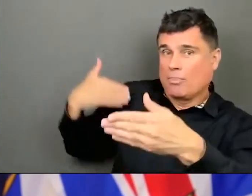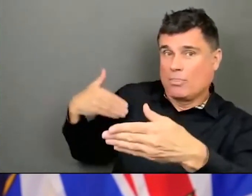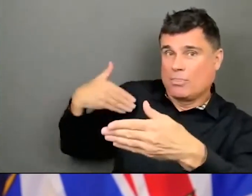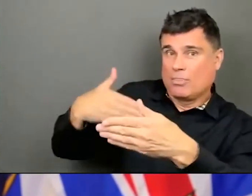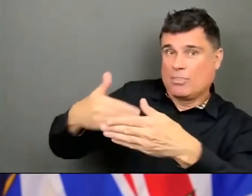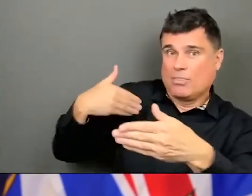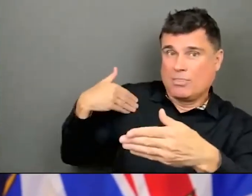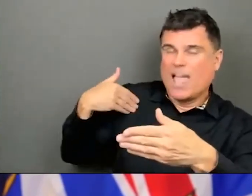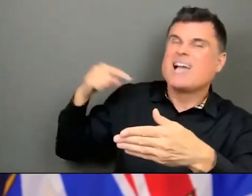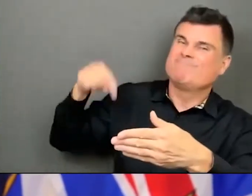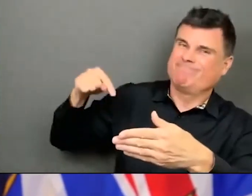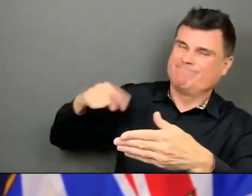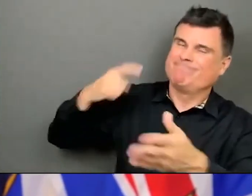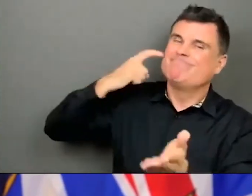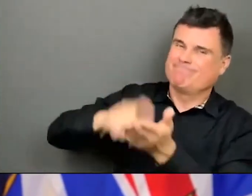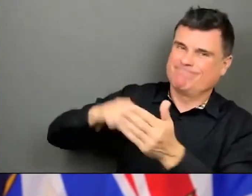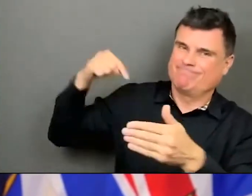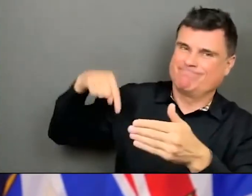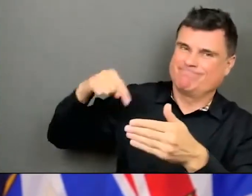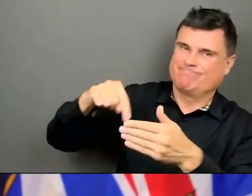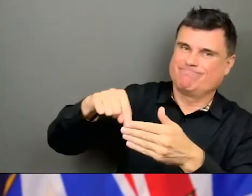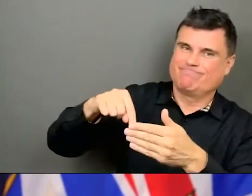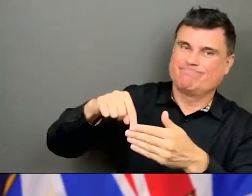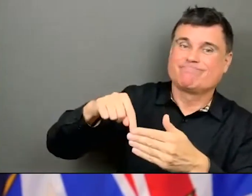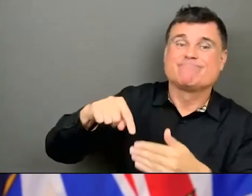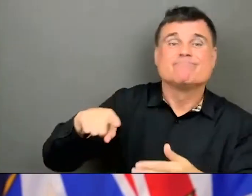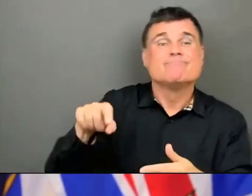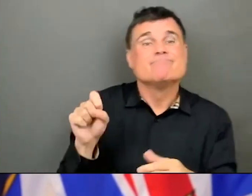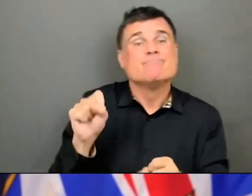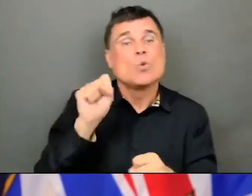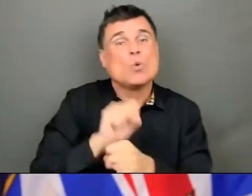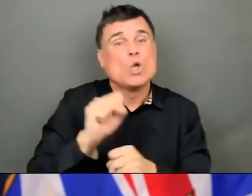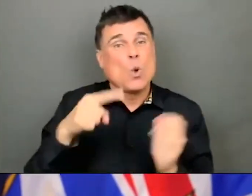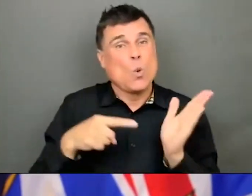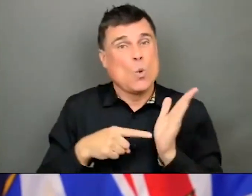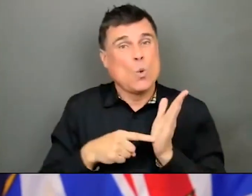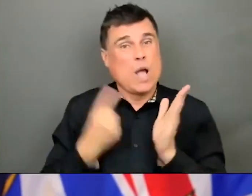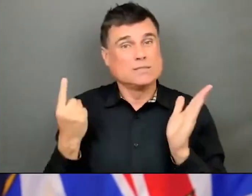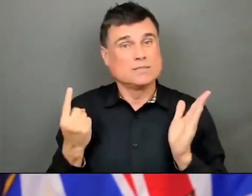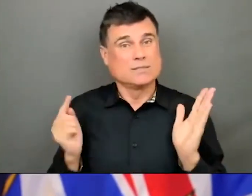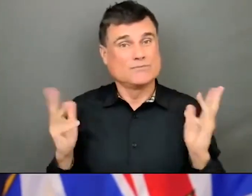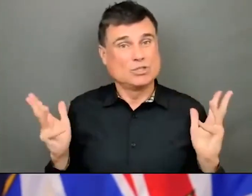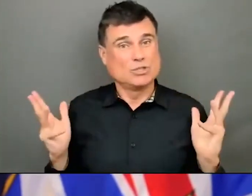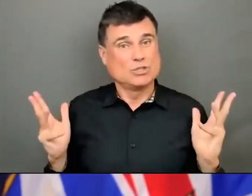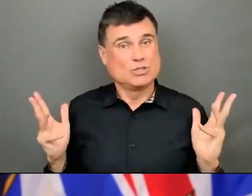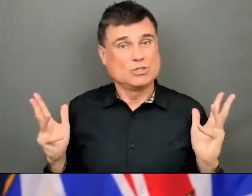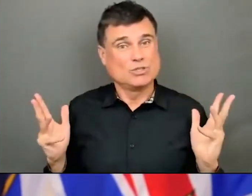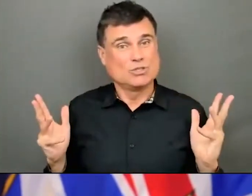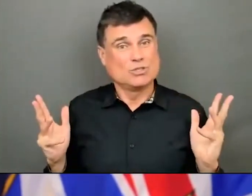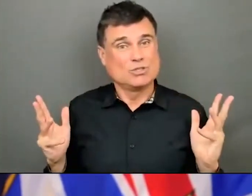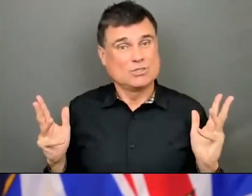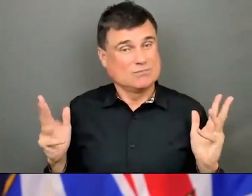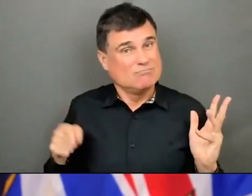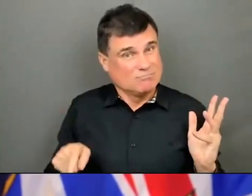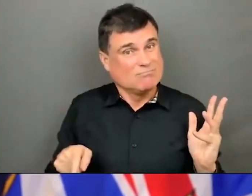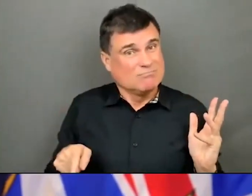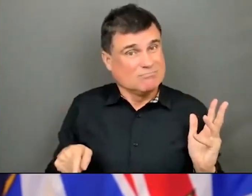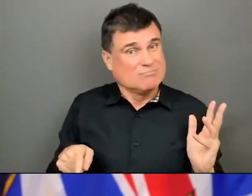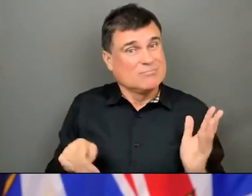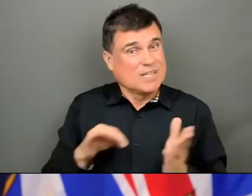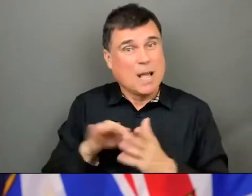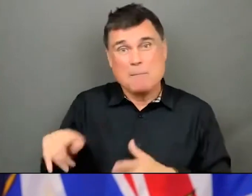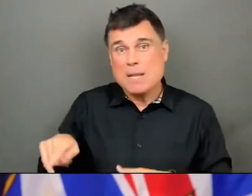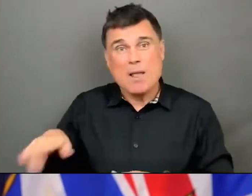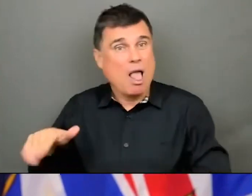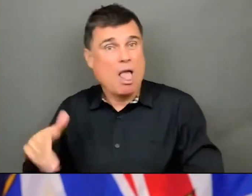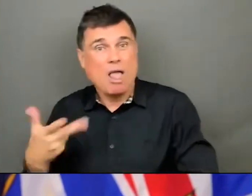slightly higher rate of people who are unvaccinated. Obviously, vaccination rates are considerably higher in Interior Health than they are in the